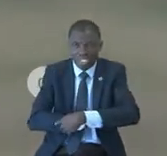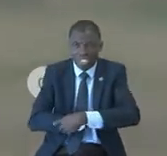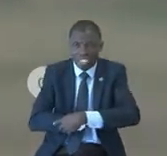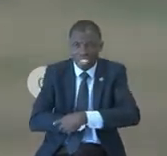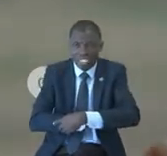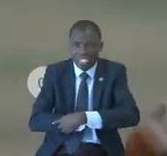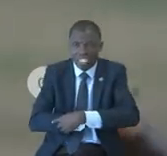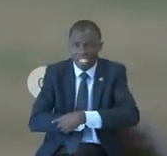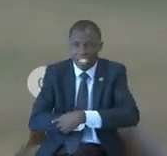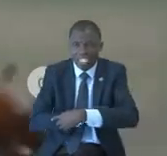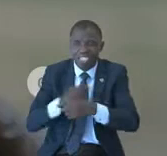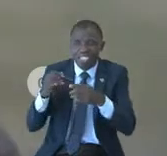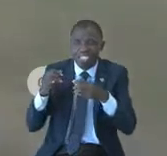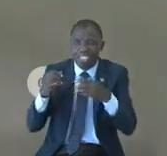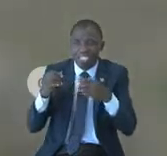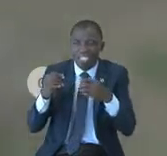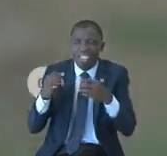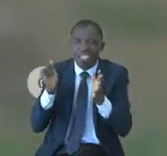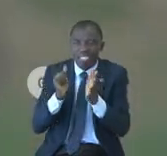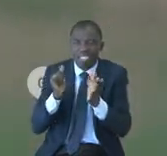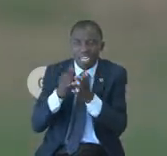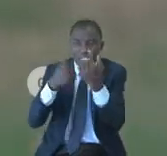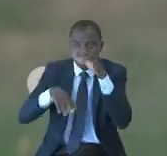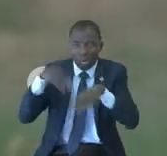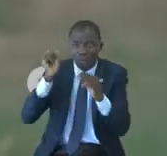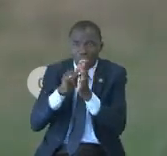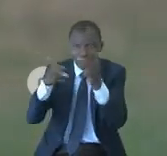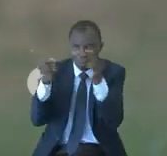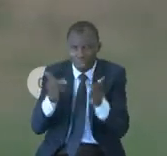out in different shape. This is the second bone.